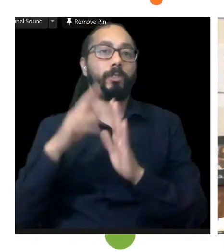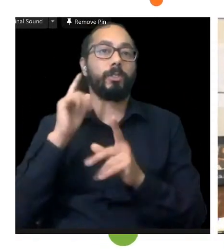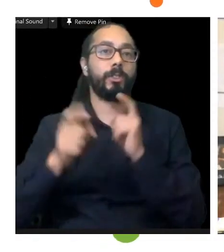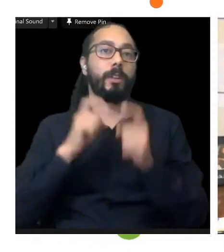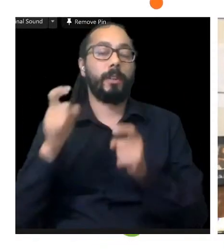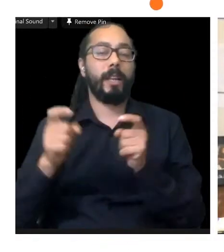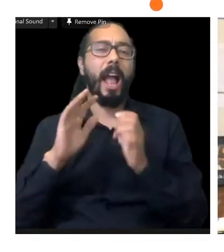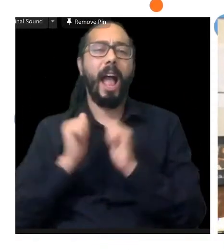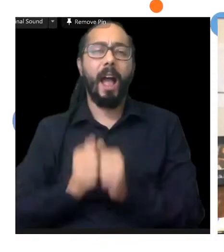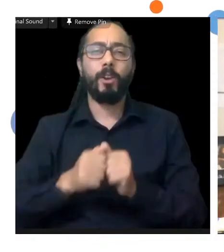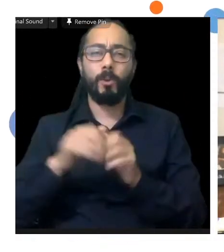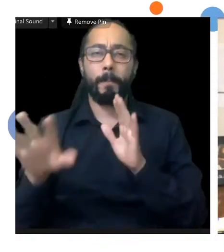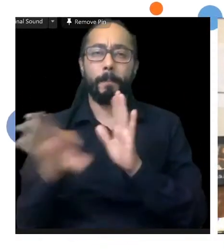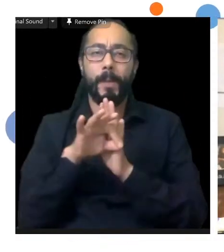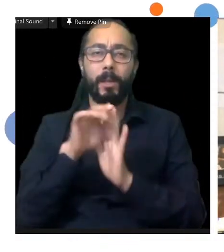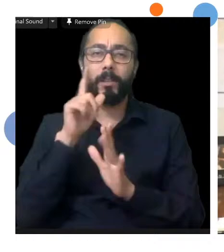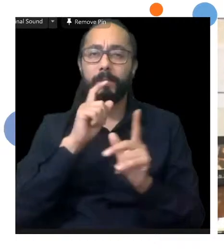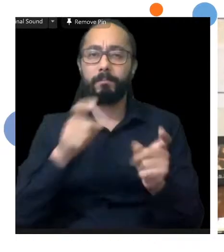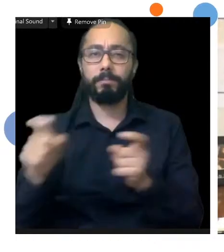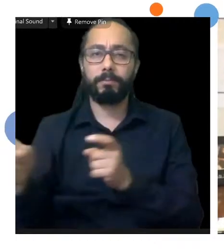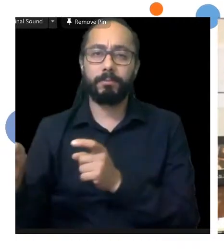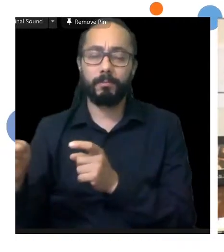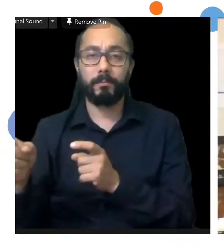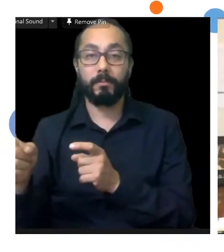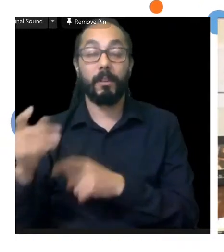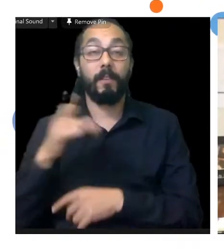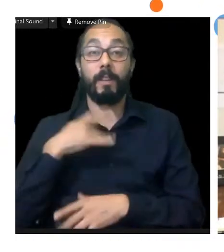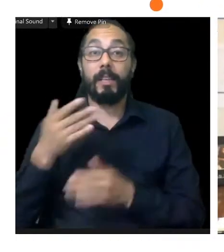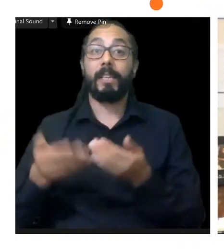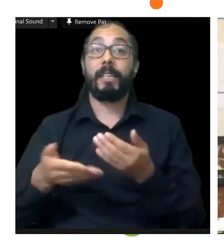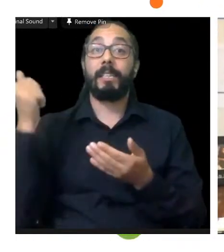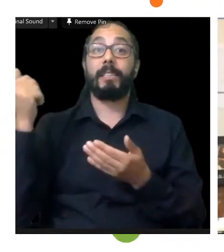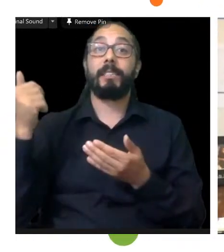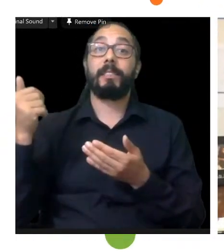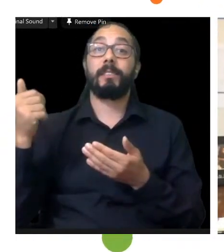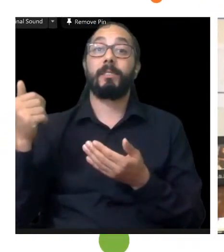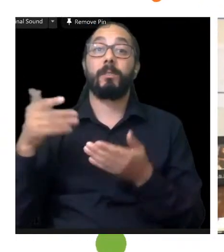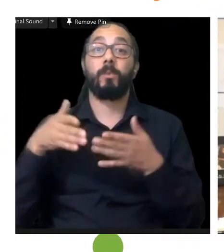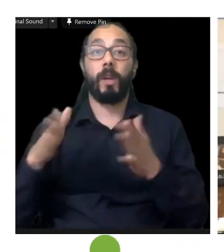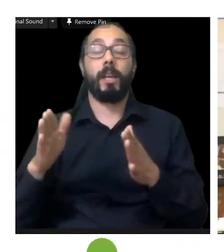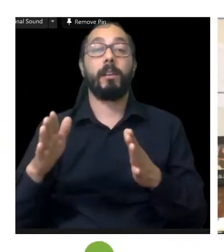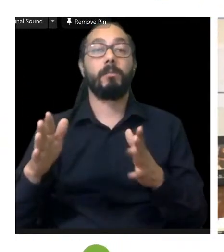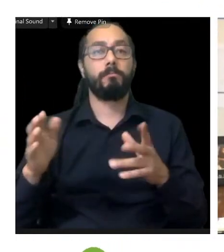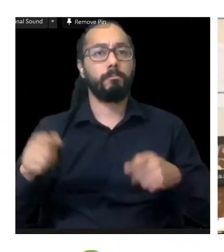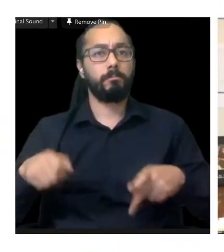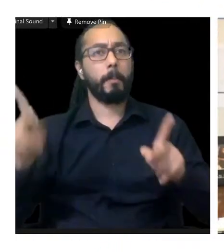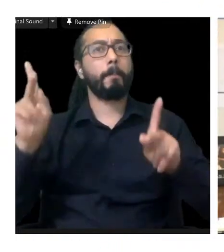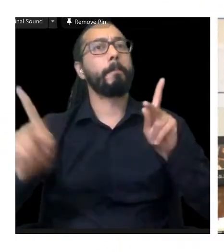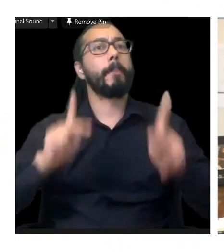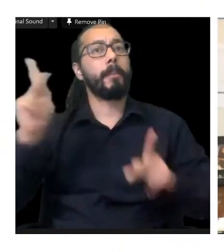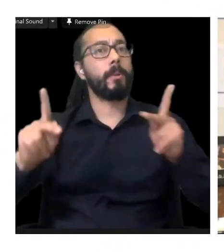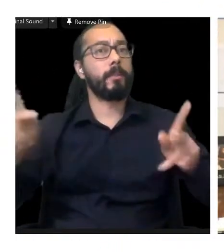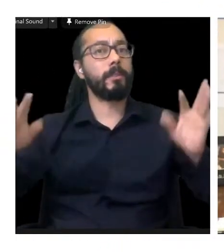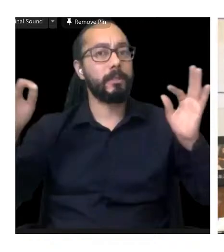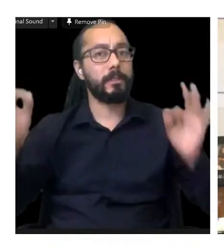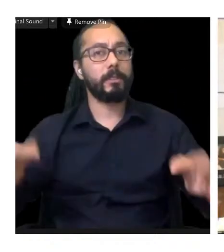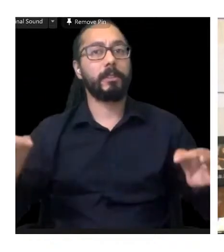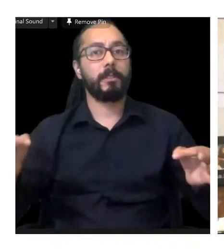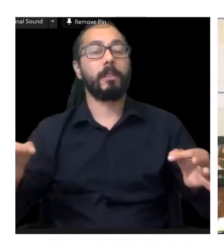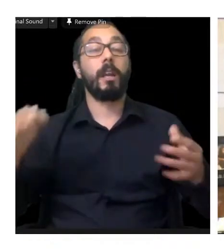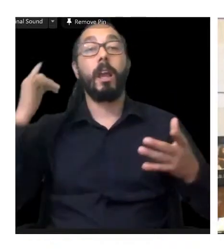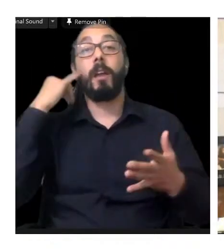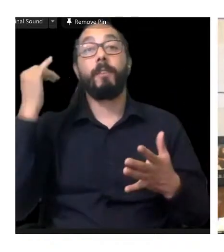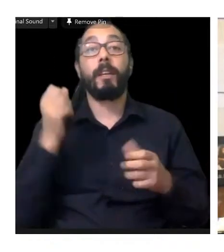you decide? And I think the easiest way to decide is to actually let citizens decide. What if we created this year and next year a super